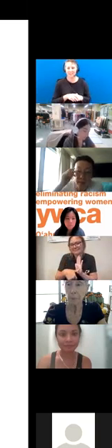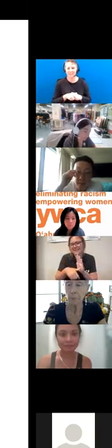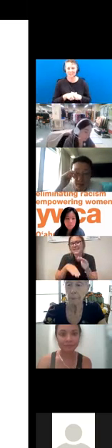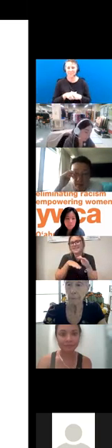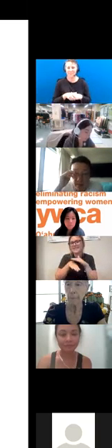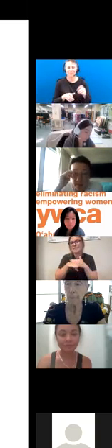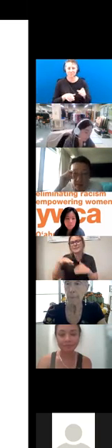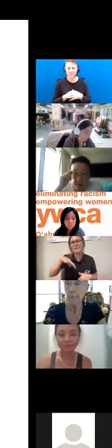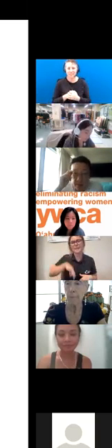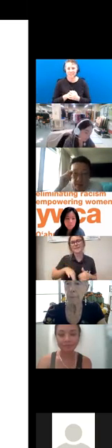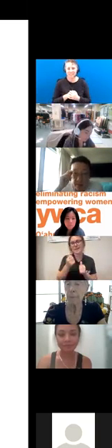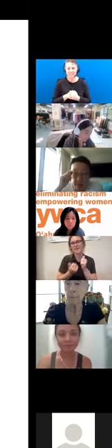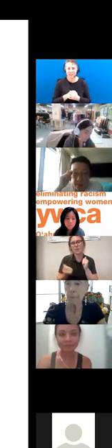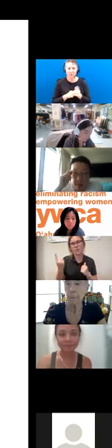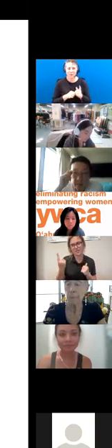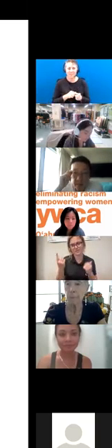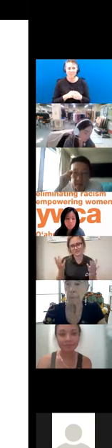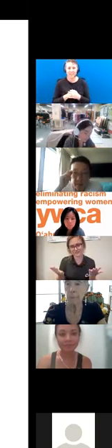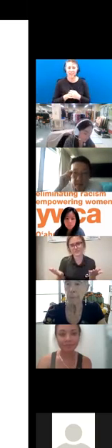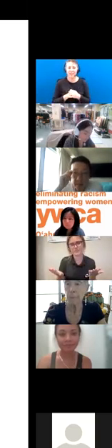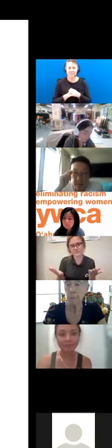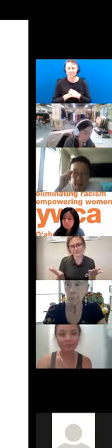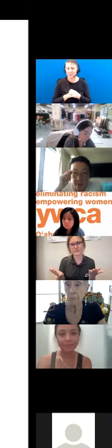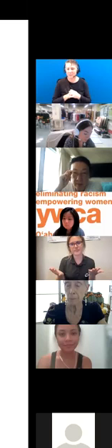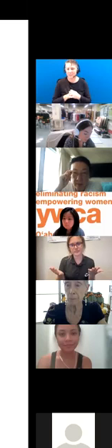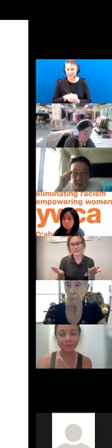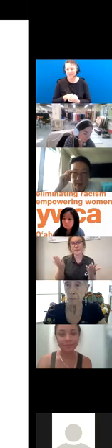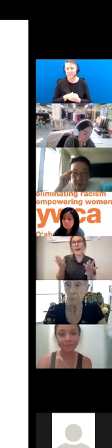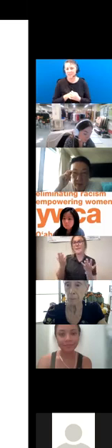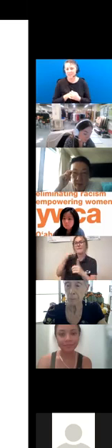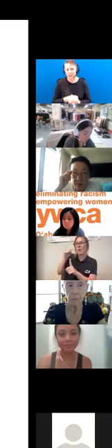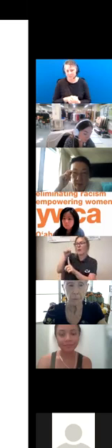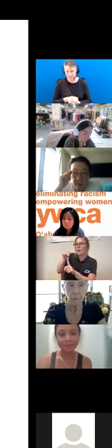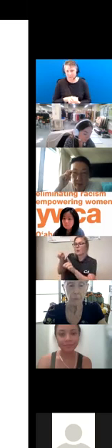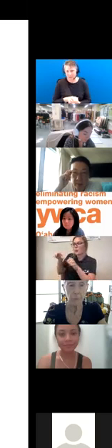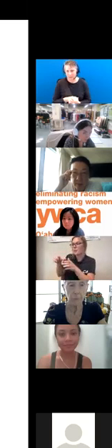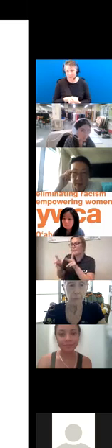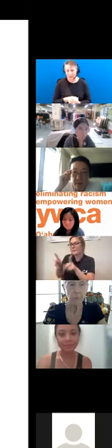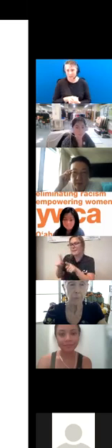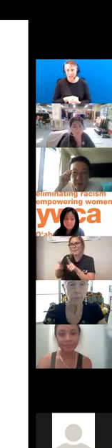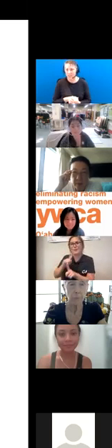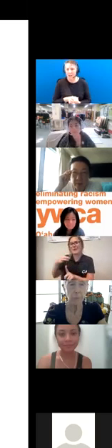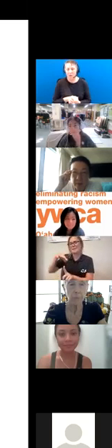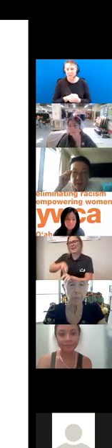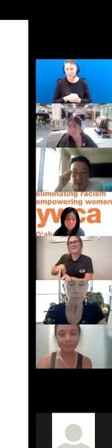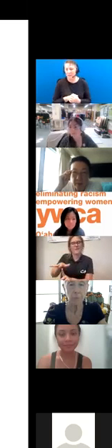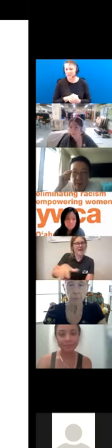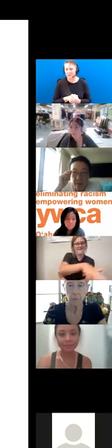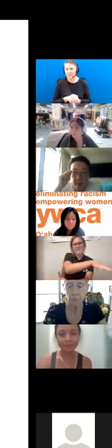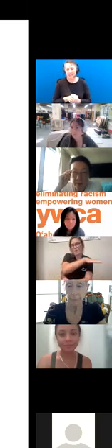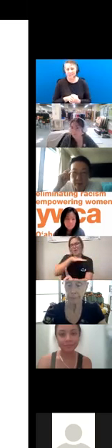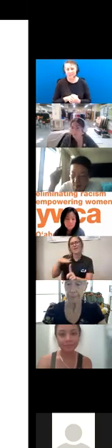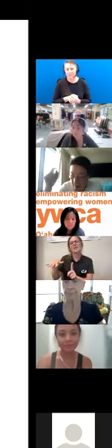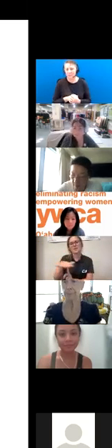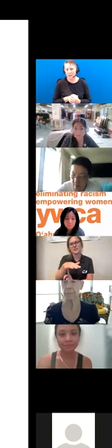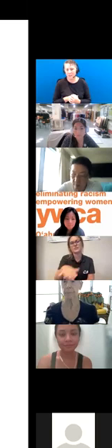I teach, I always say accessibility benefits everyone. It's not only benefits